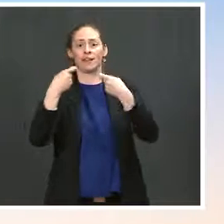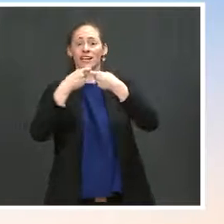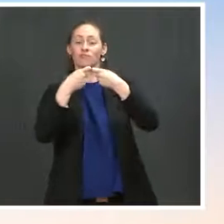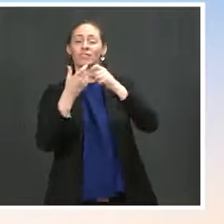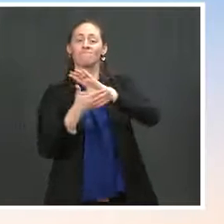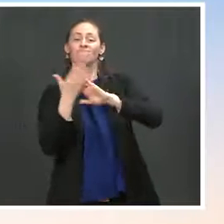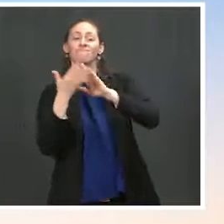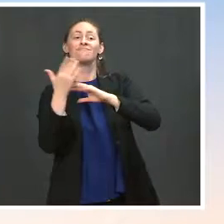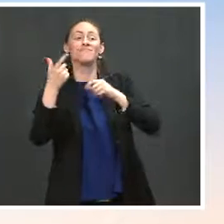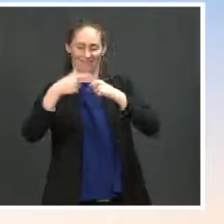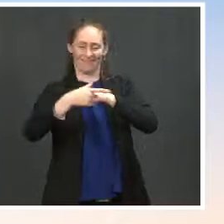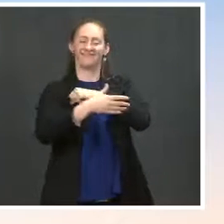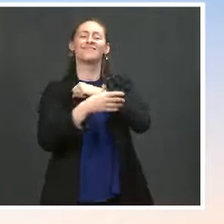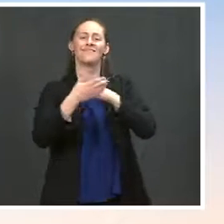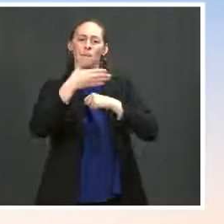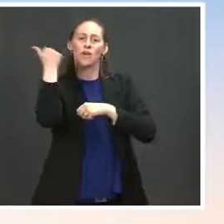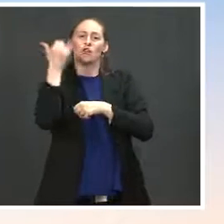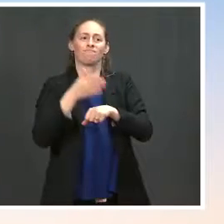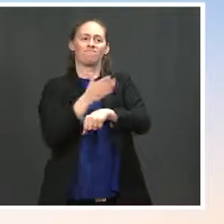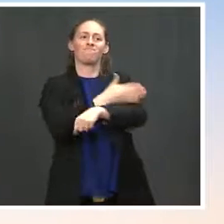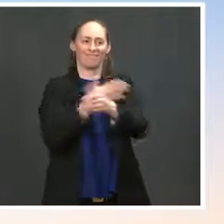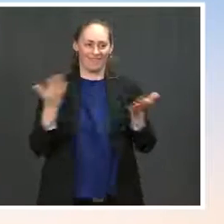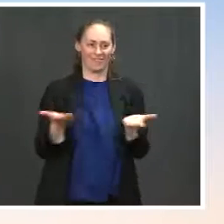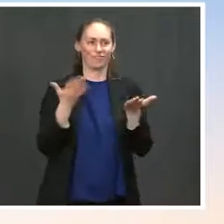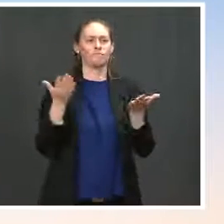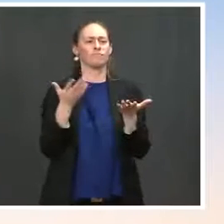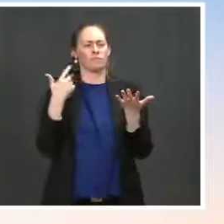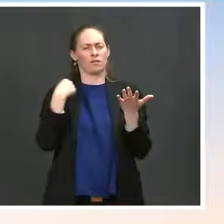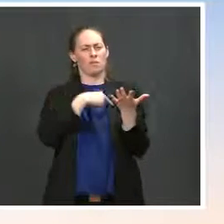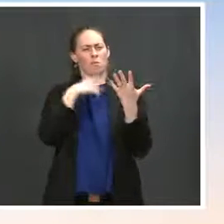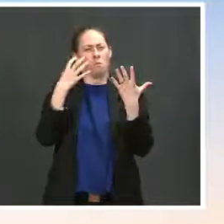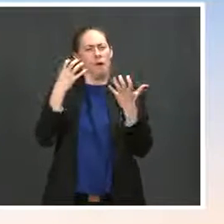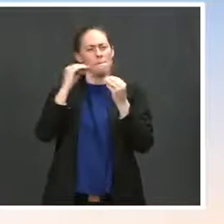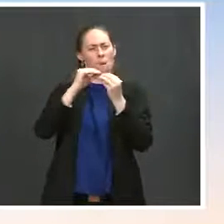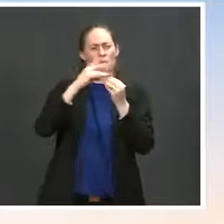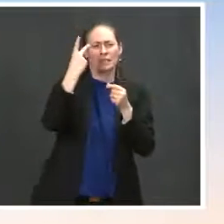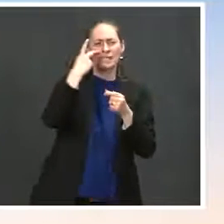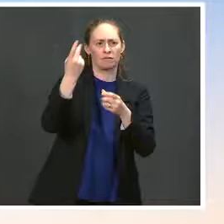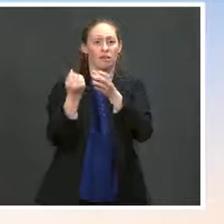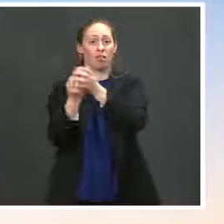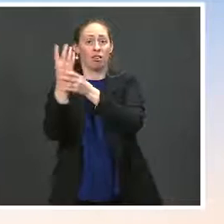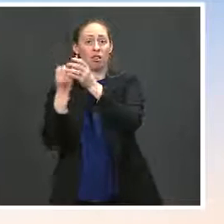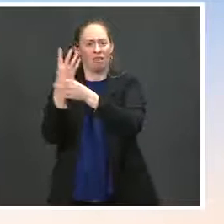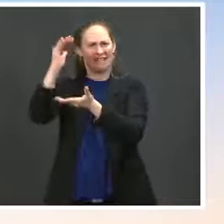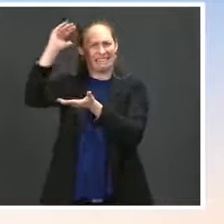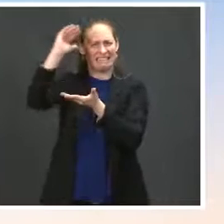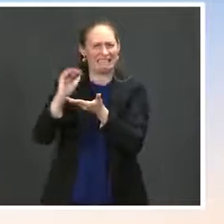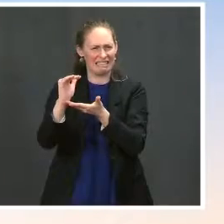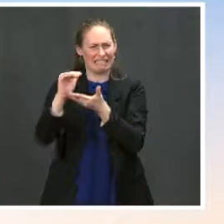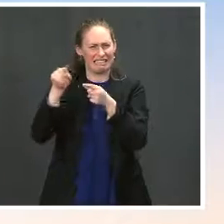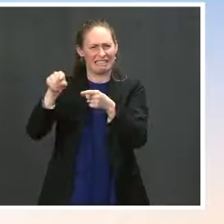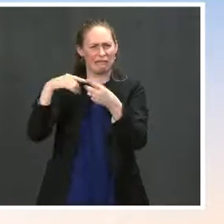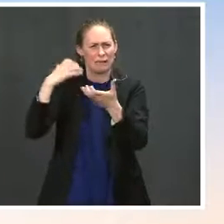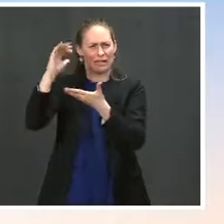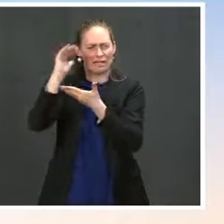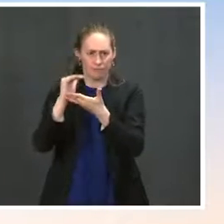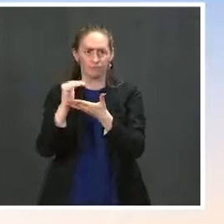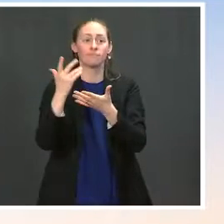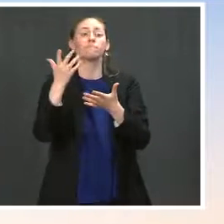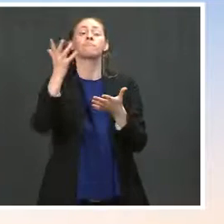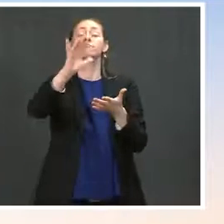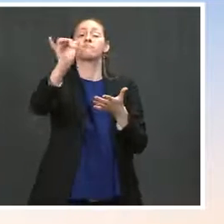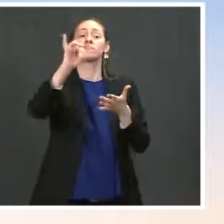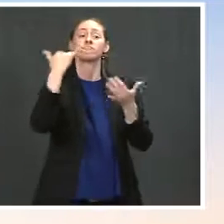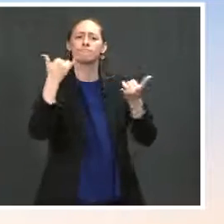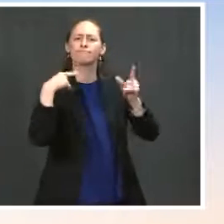construction workers expanding carbon capture and green hydrogen to forge cleaner steel and cement. It's about farmers using